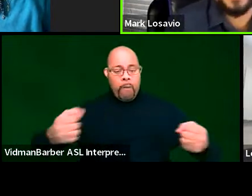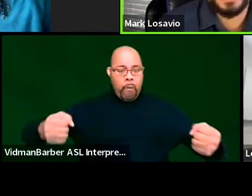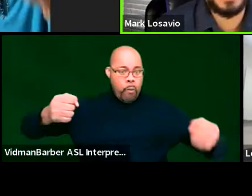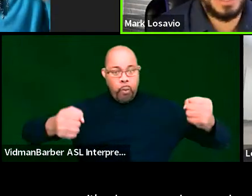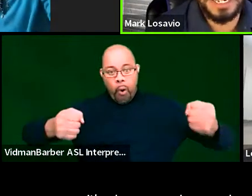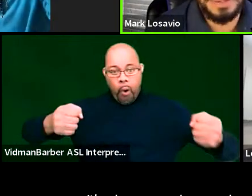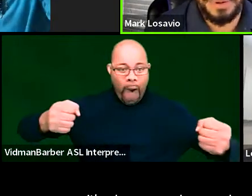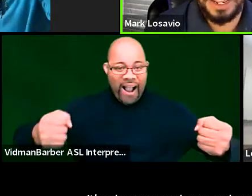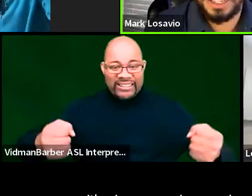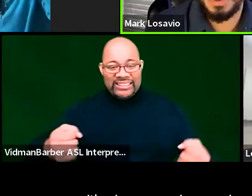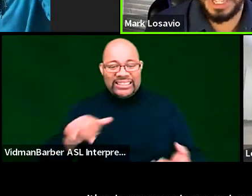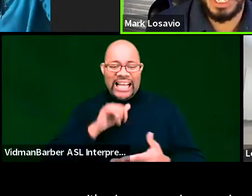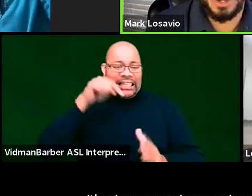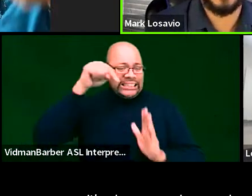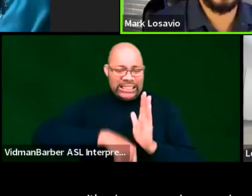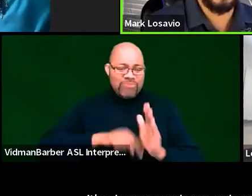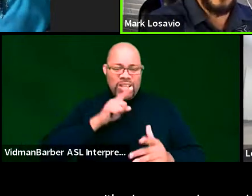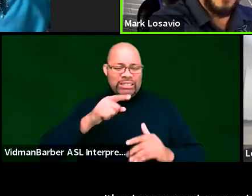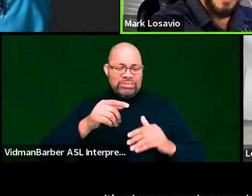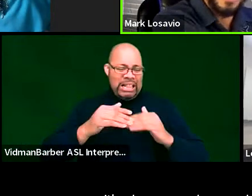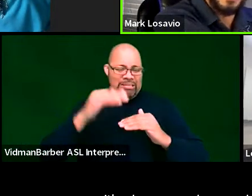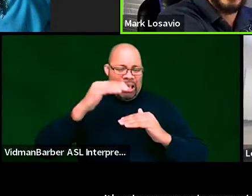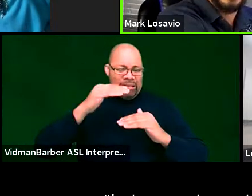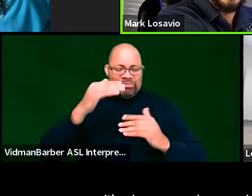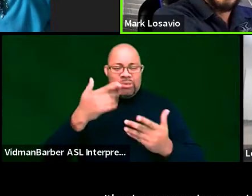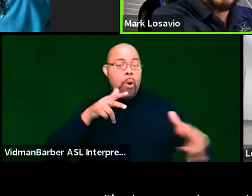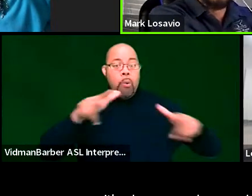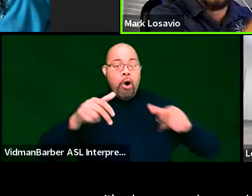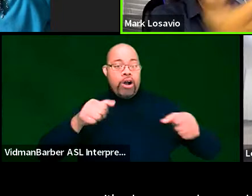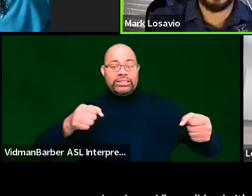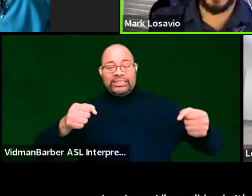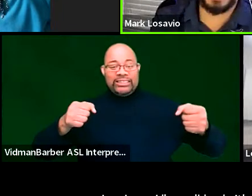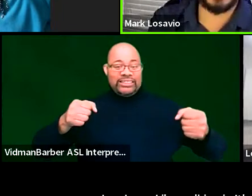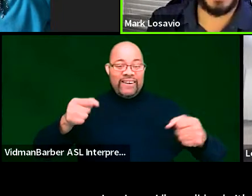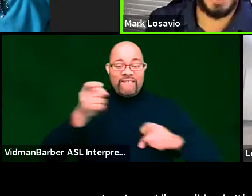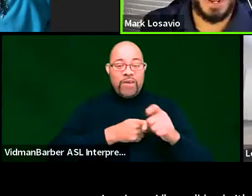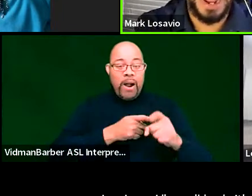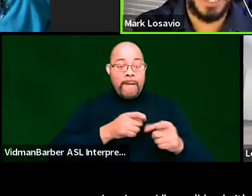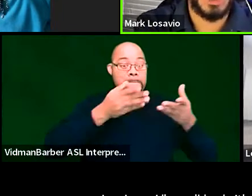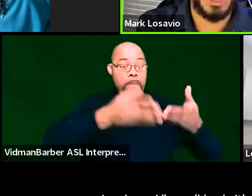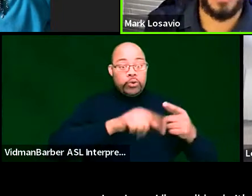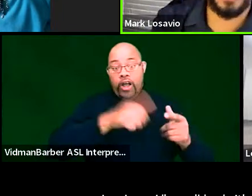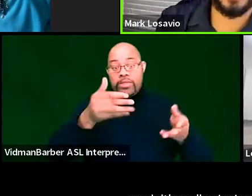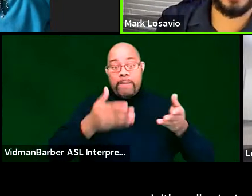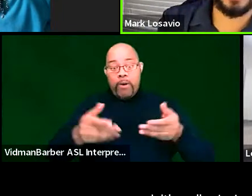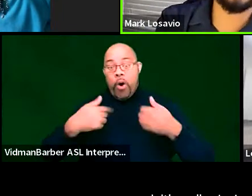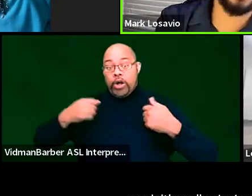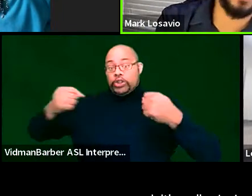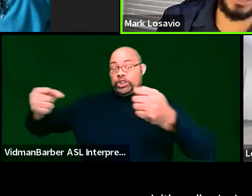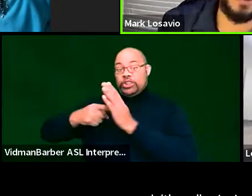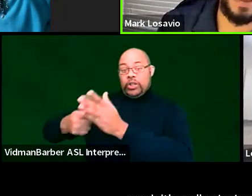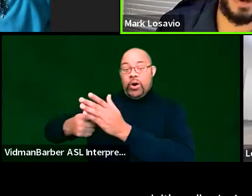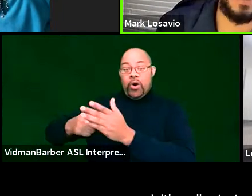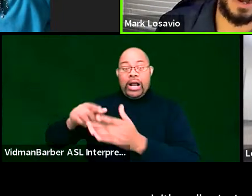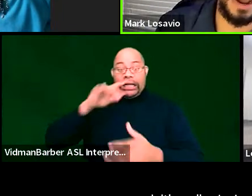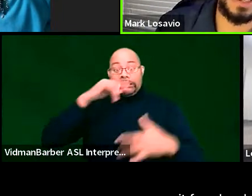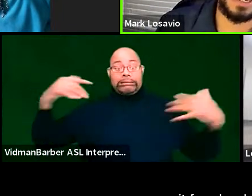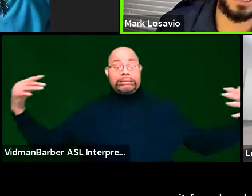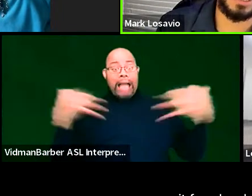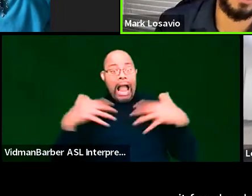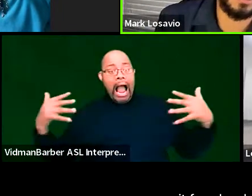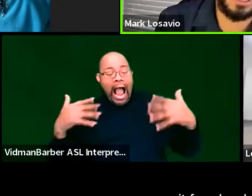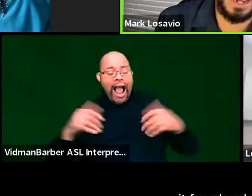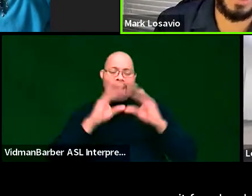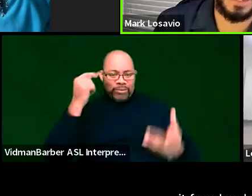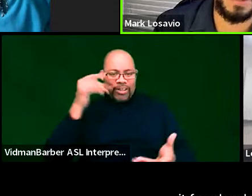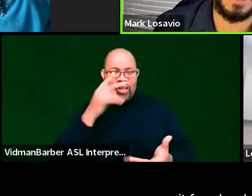because it's not a deep creek, it's really shallow. So I'm walking it from kayak to kayak, showing, and they're all terrified of it, obviously,